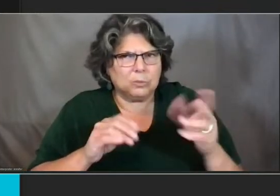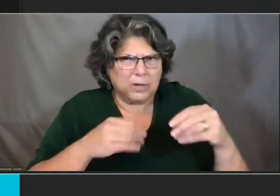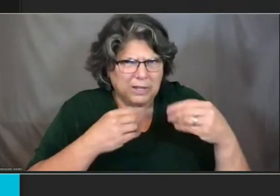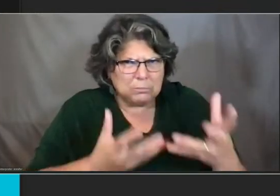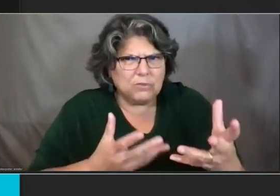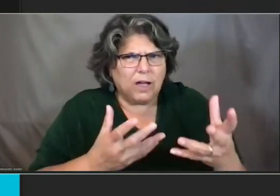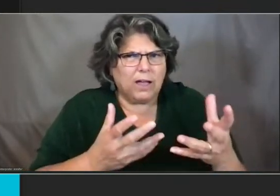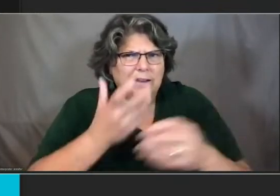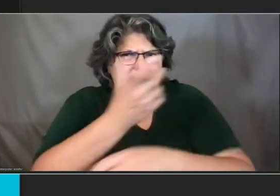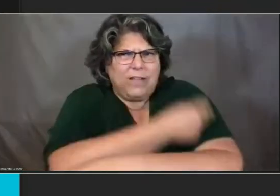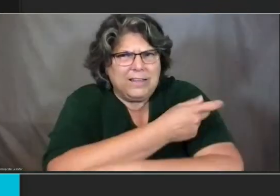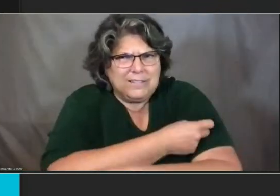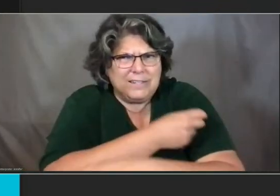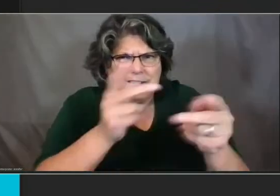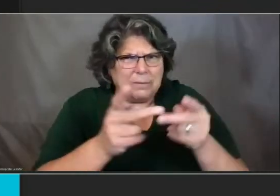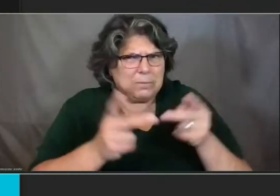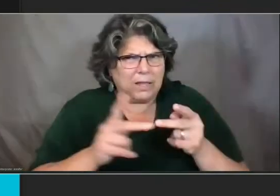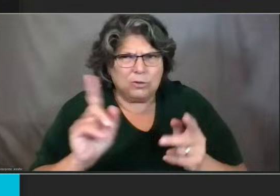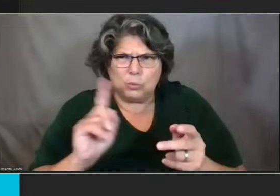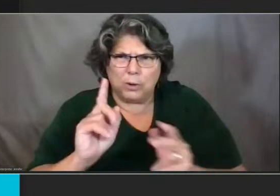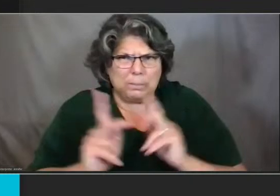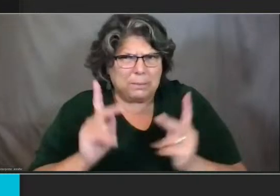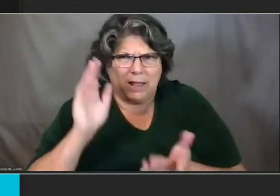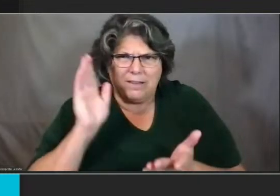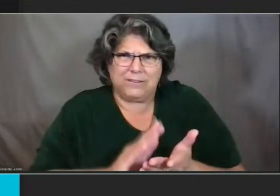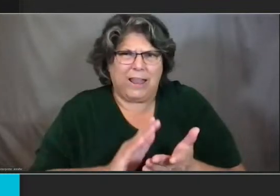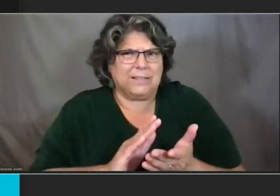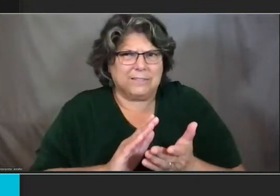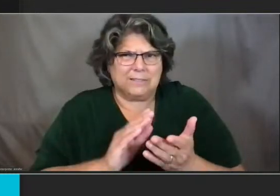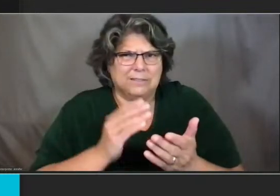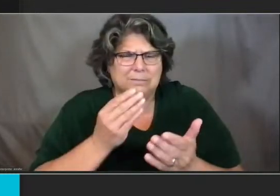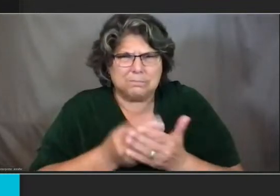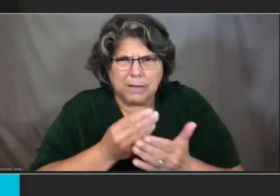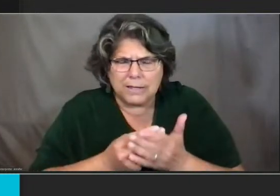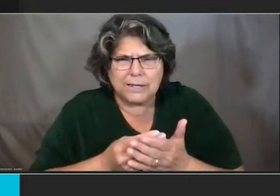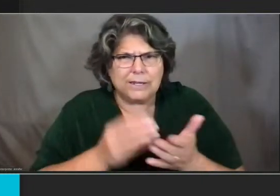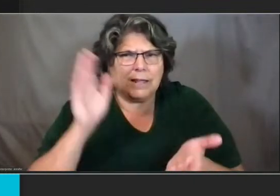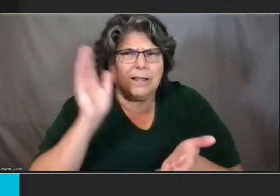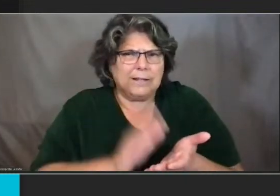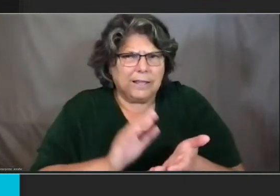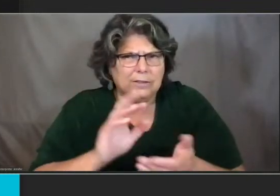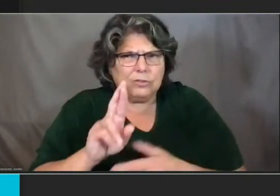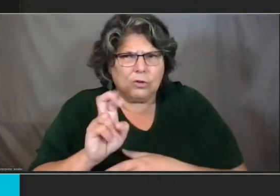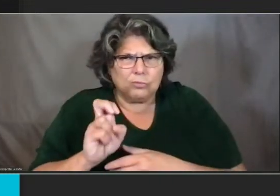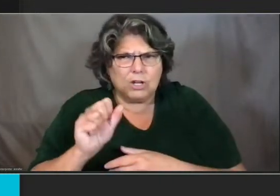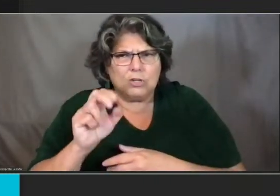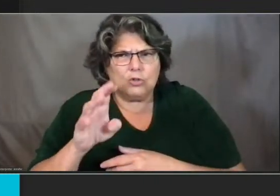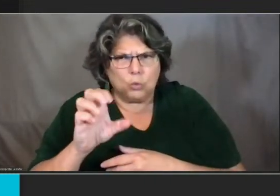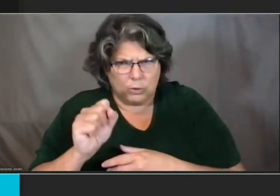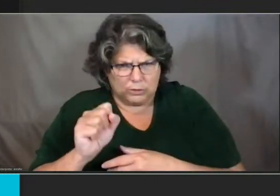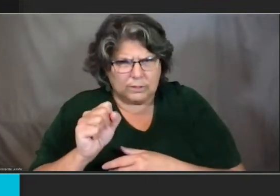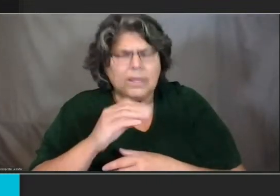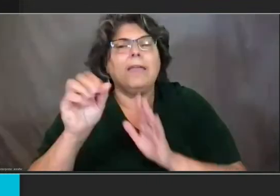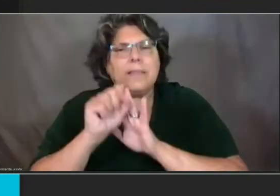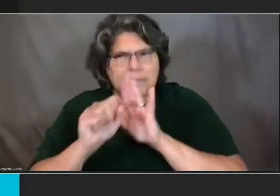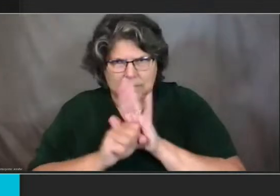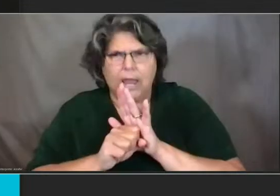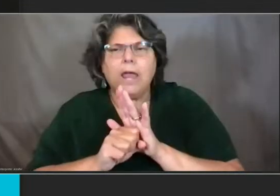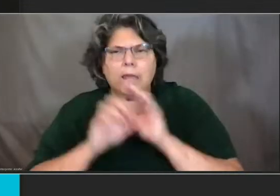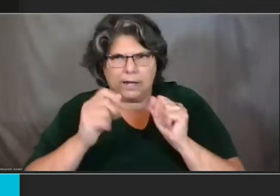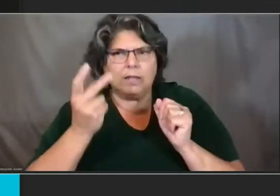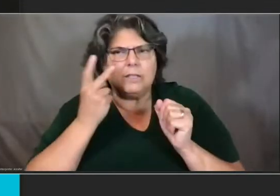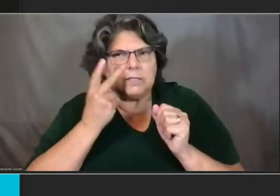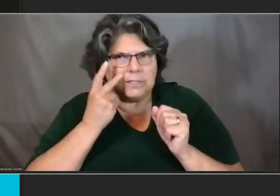resources. And the state does track the ethnicity data. So we can tell you we can break down vaccinations